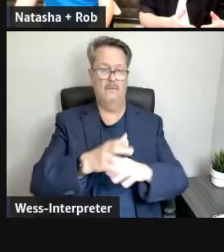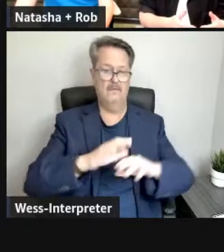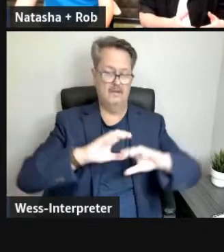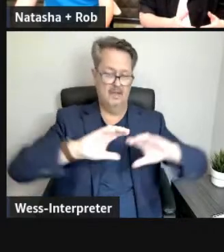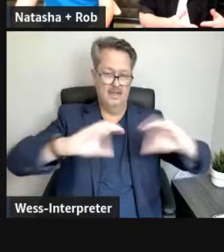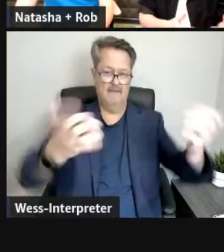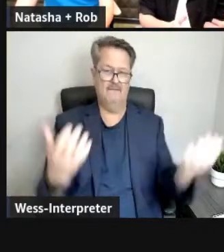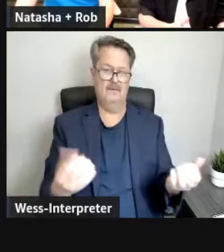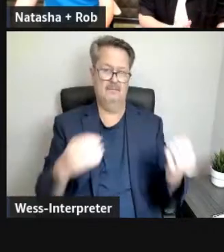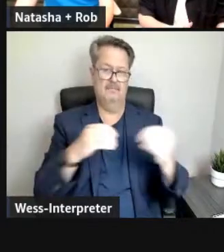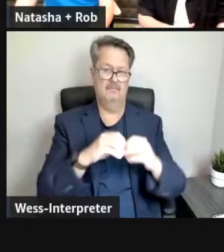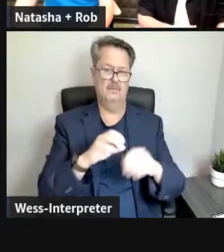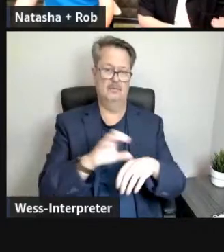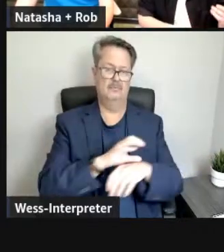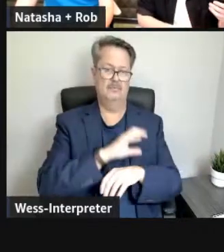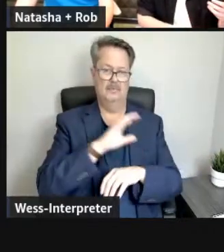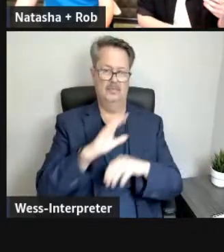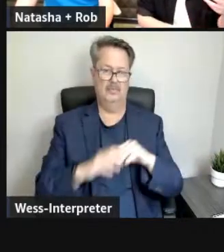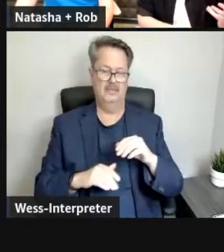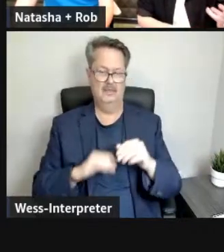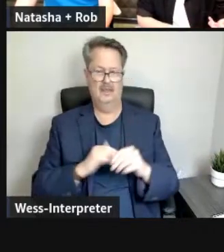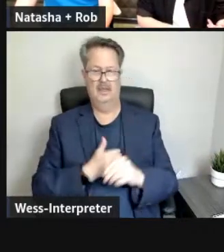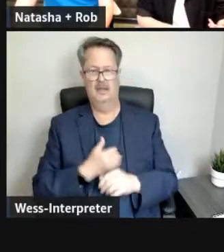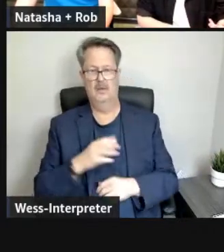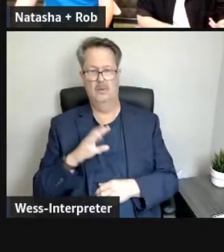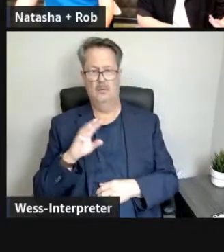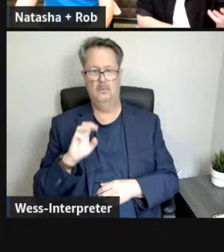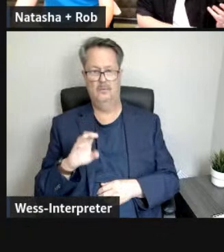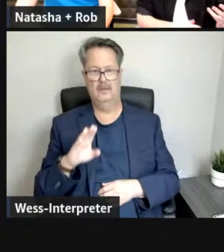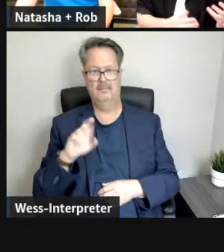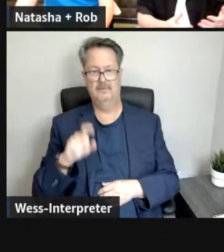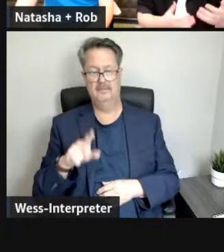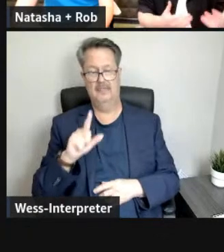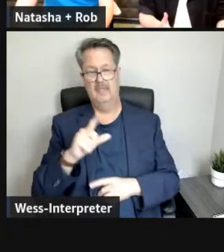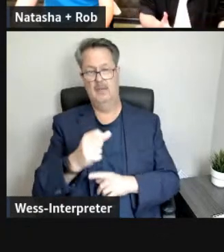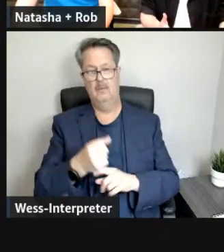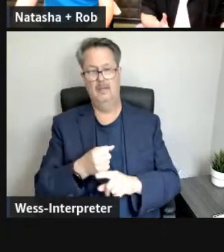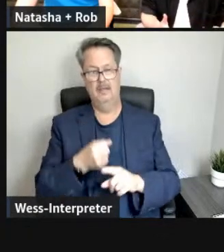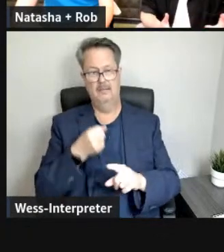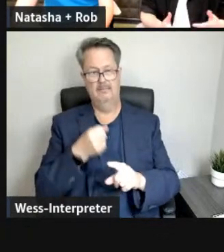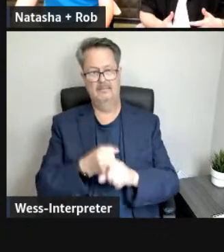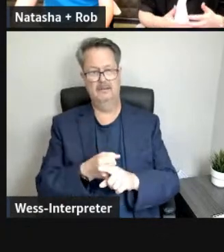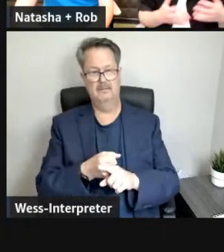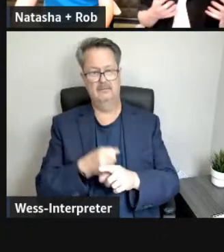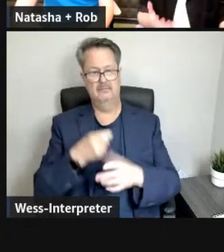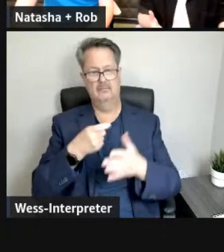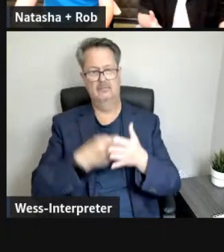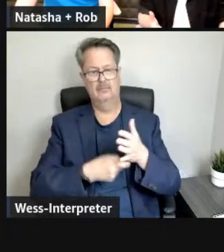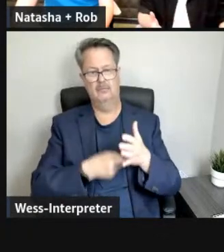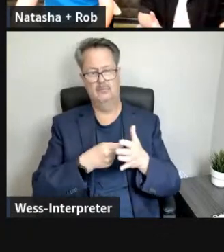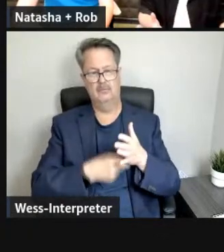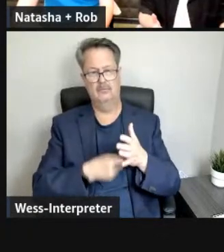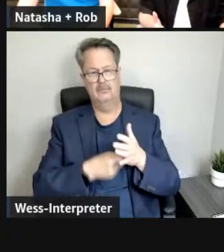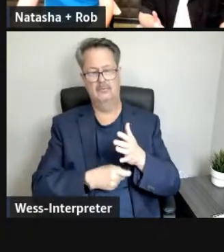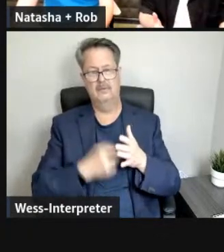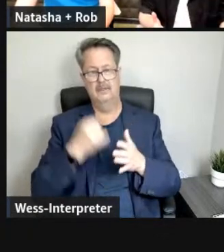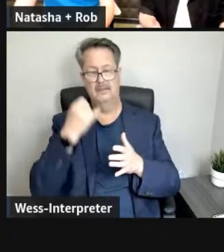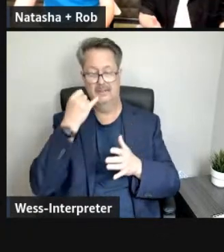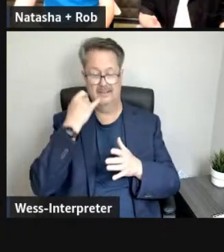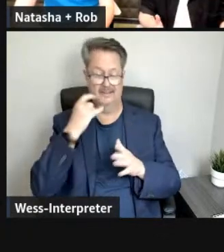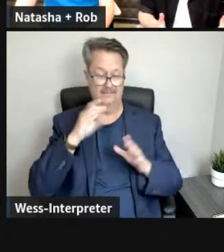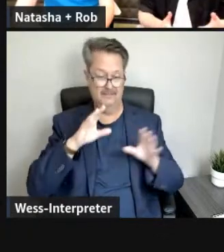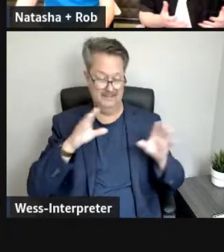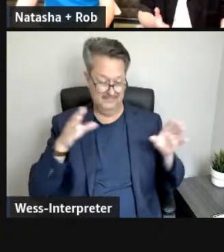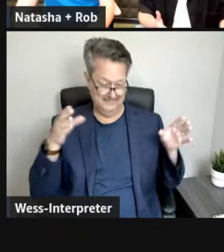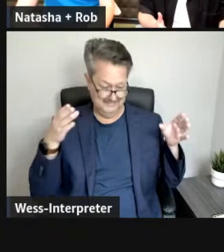than our workload actually needs. Now, this has an impact on cost. If we've provisioned a lot of compute that we don't